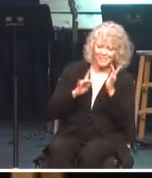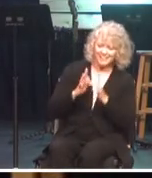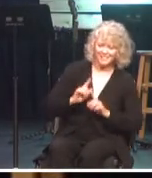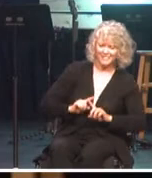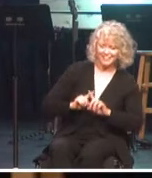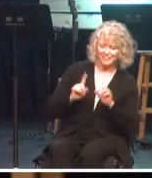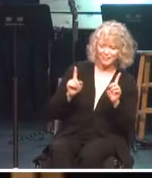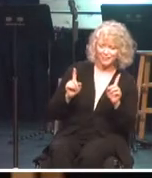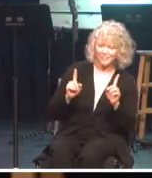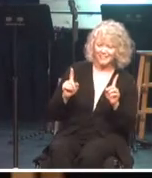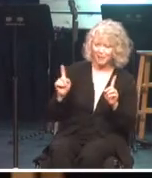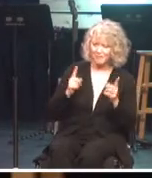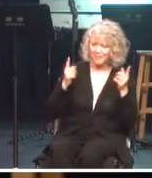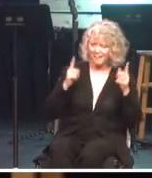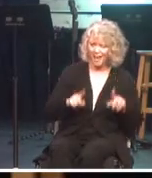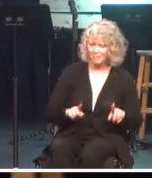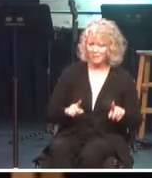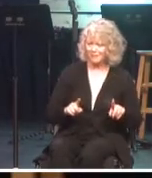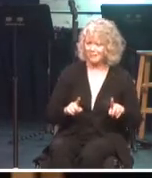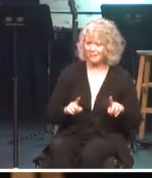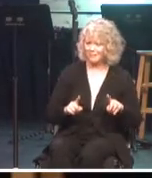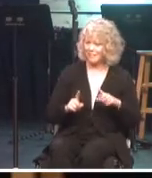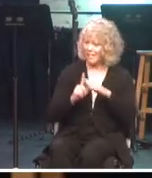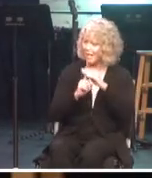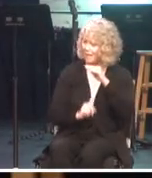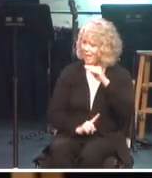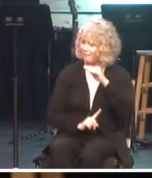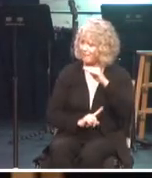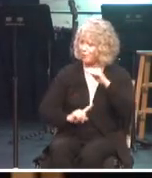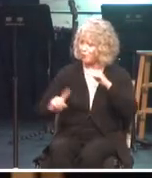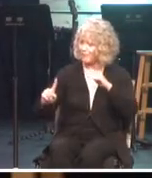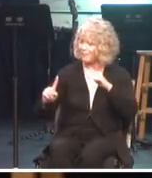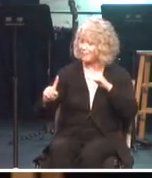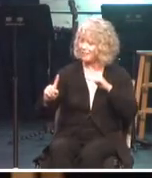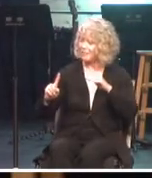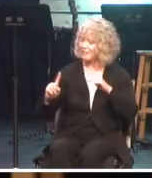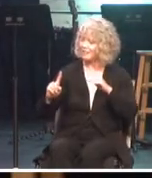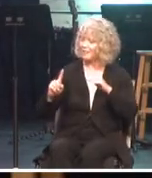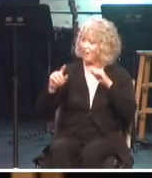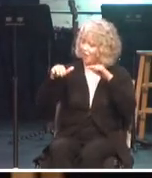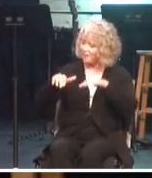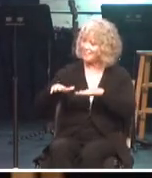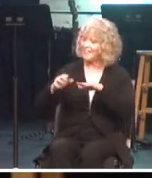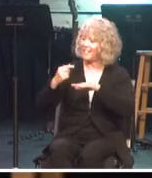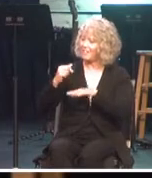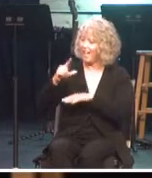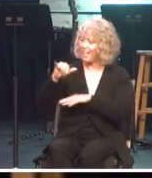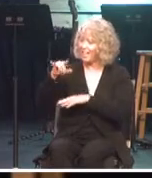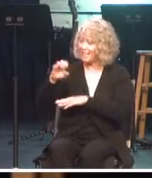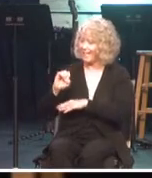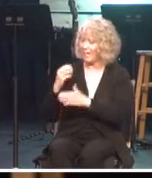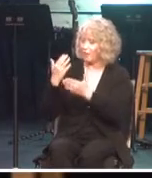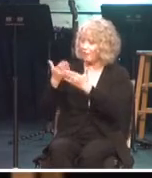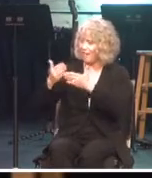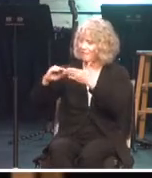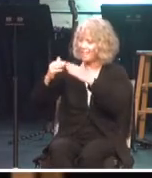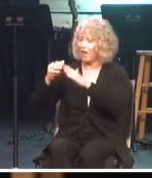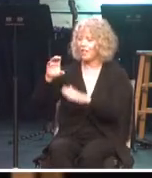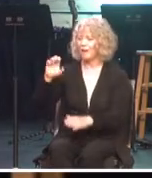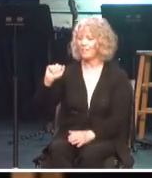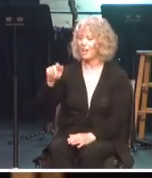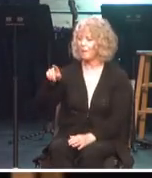He left the eastern side of the Sea of Galilee, came to Capernaum, but they don't know how he got there. He didn't pass through